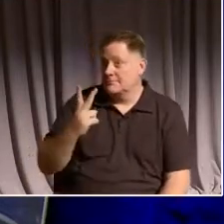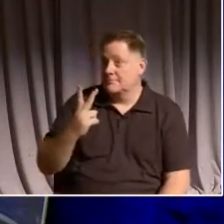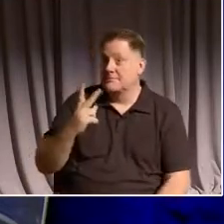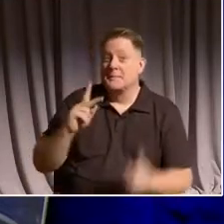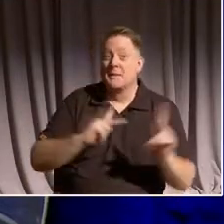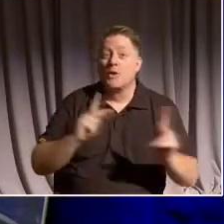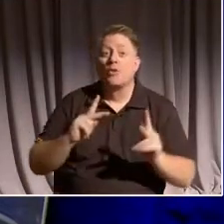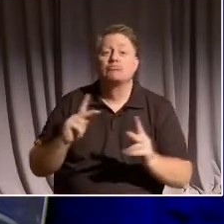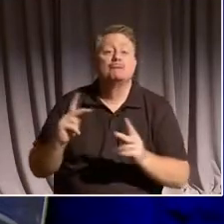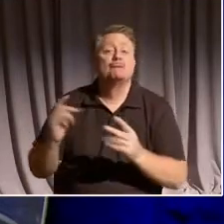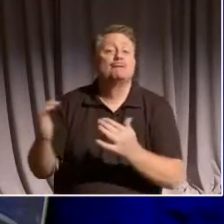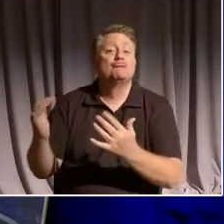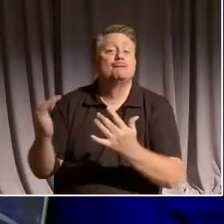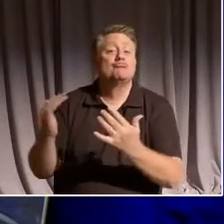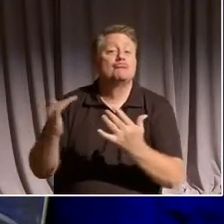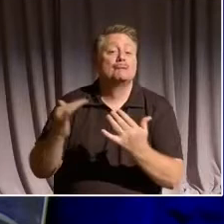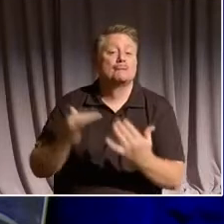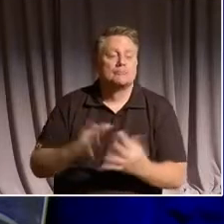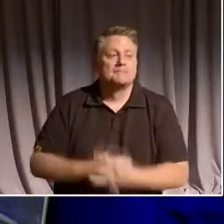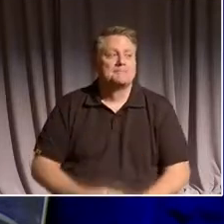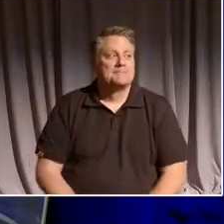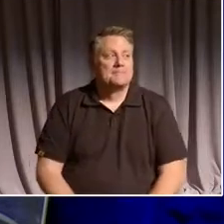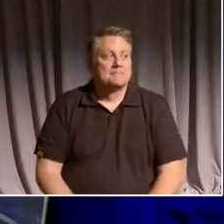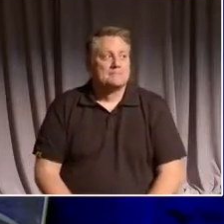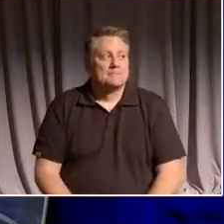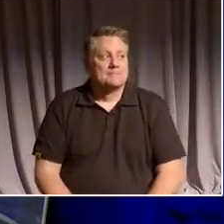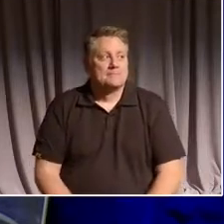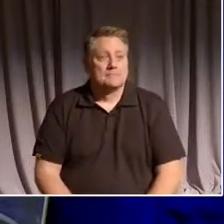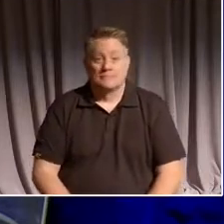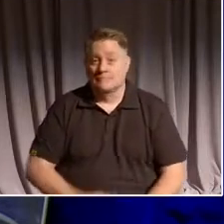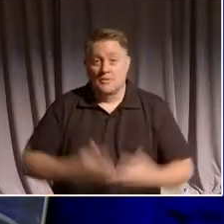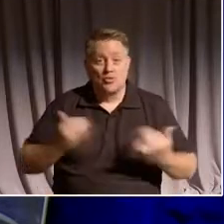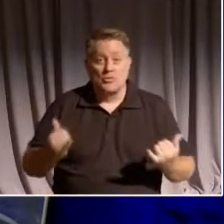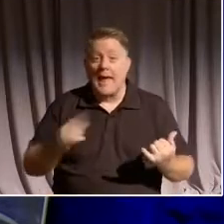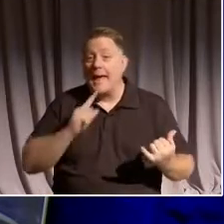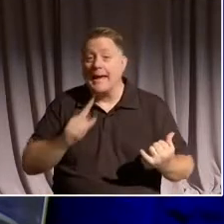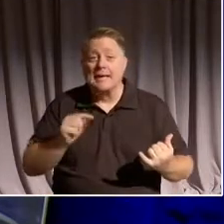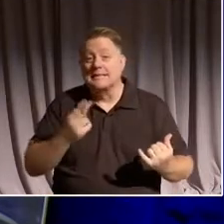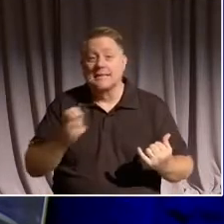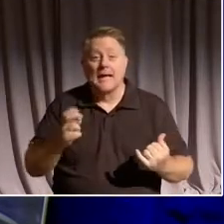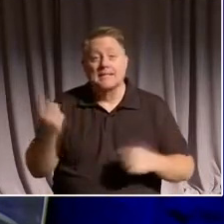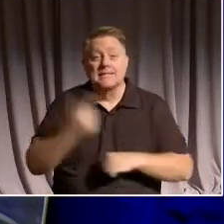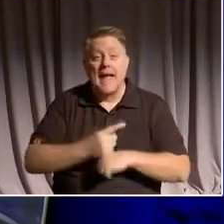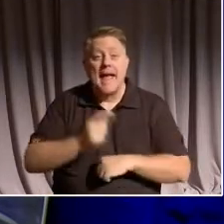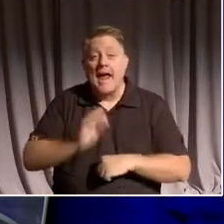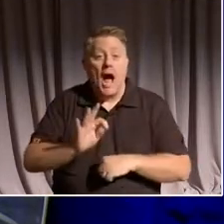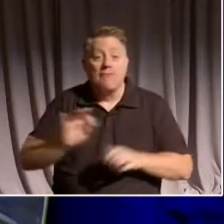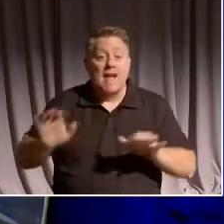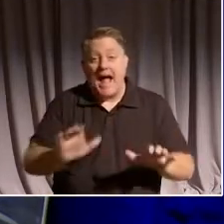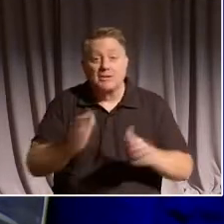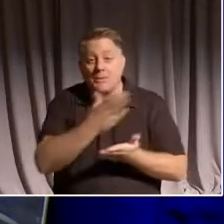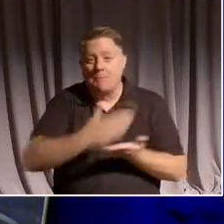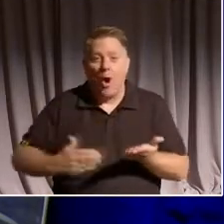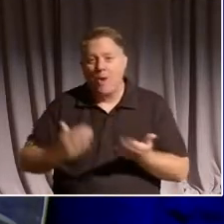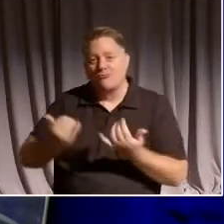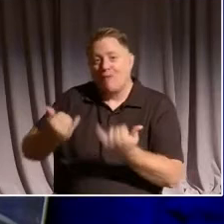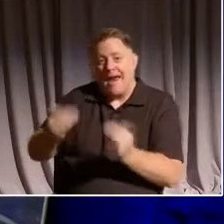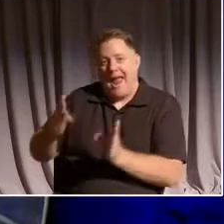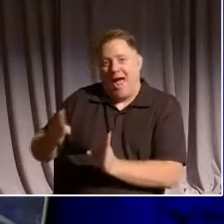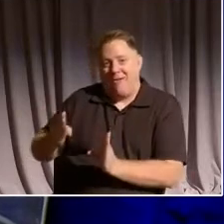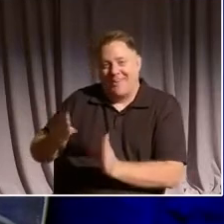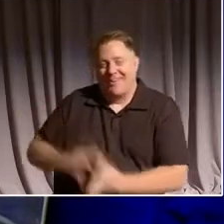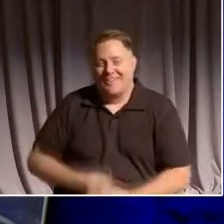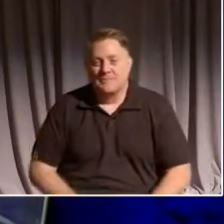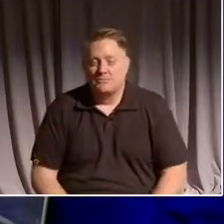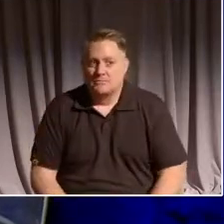trickling in. This is the day of action part. This is where the action comes in.